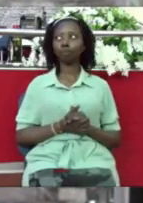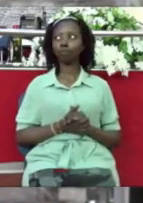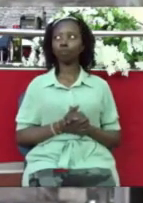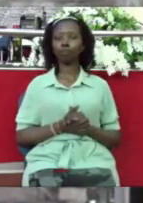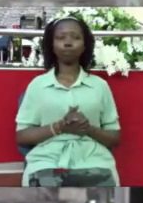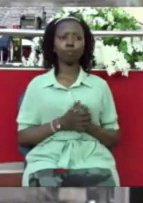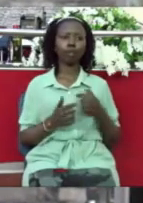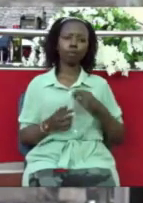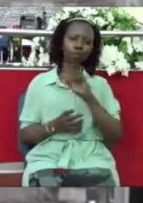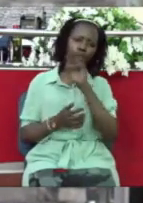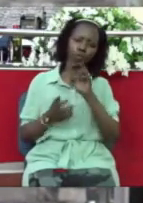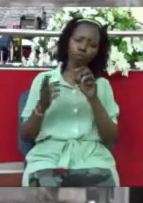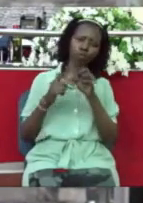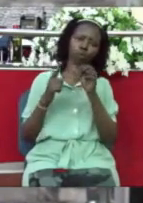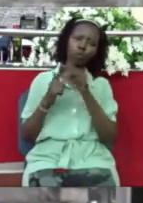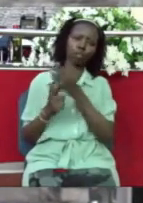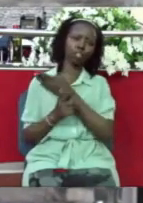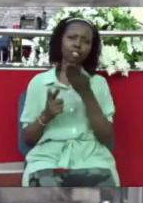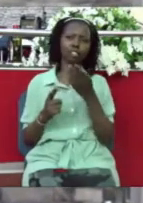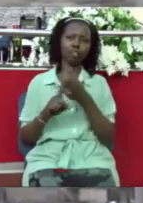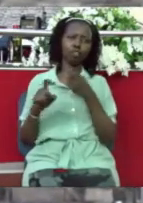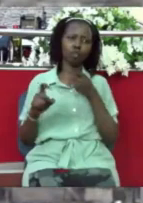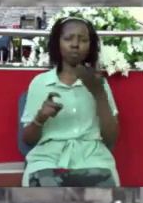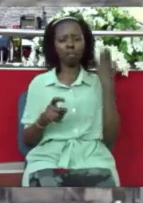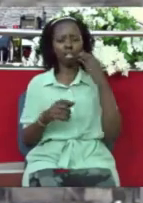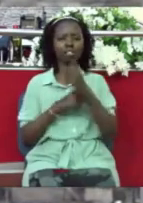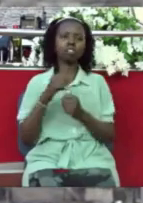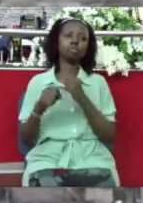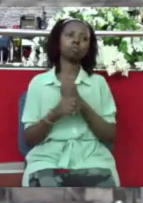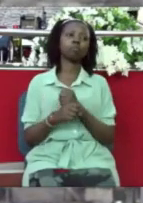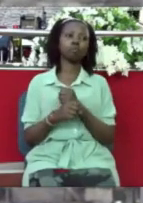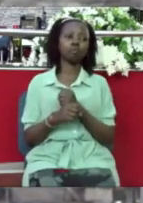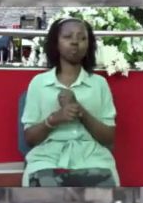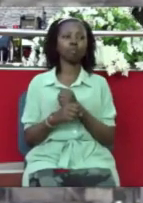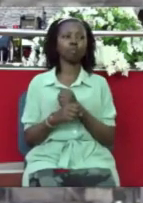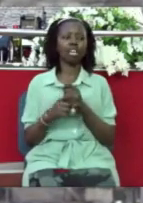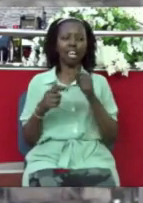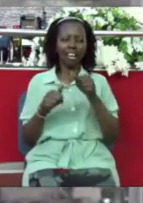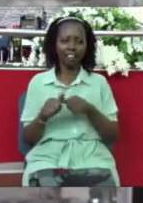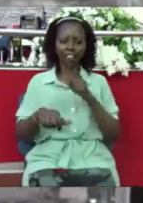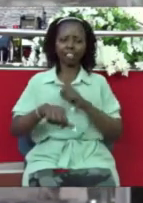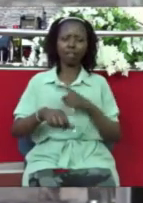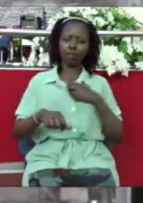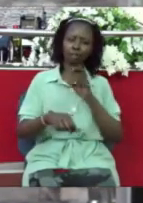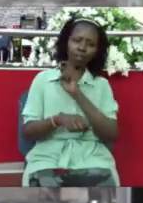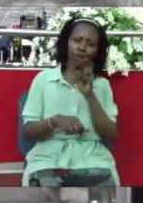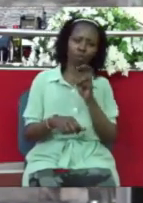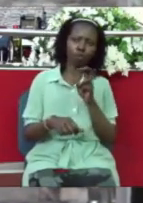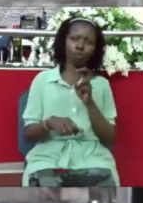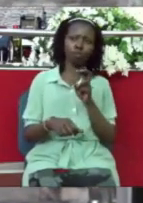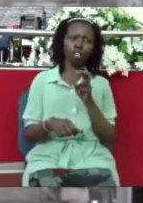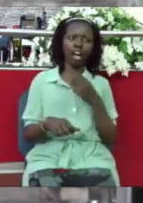I've been looking at this scripture since last year. Every time I look at it, there is something that, you